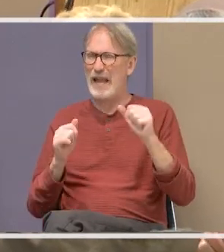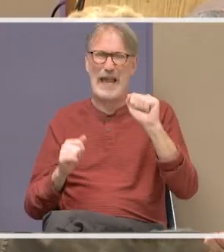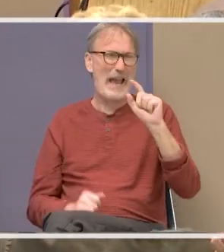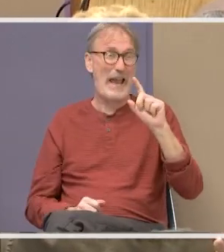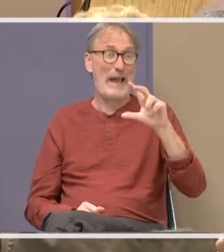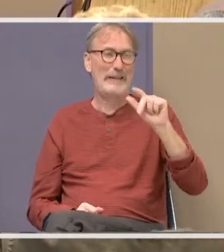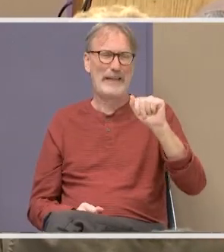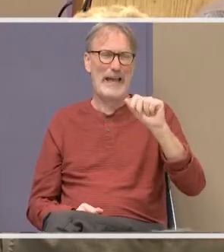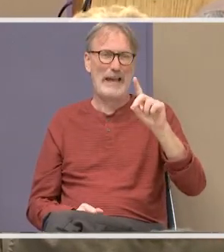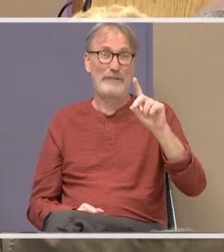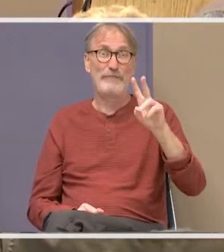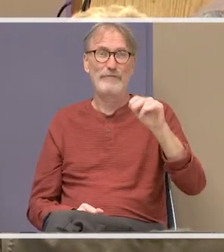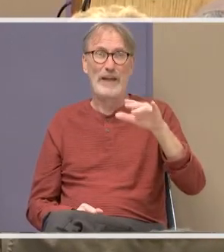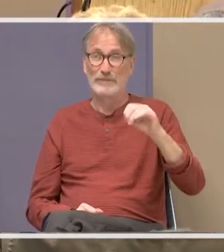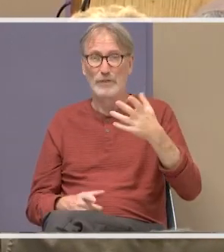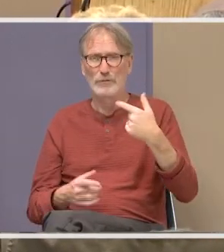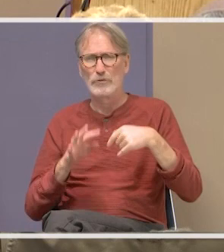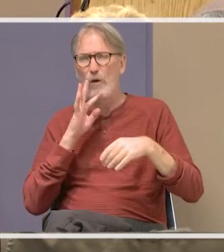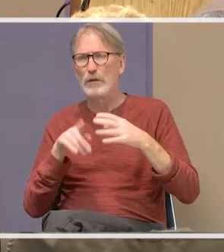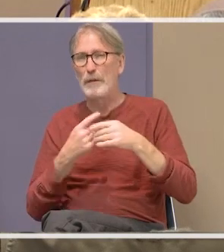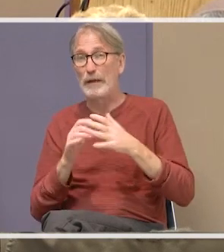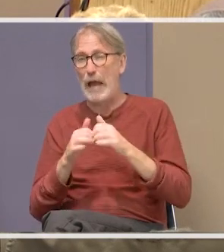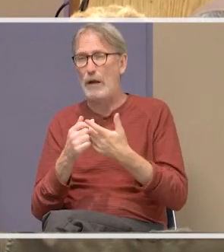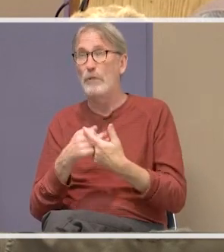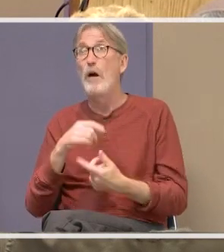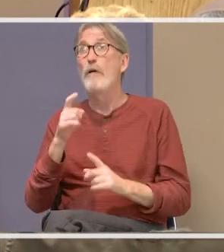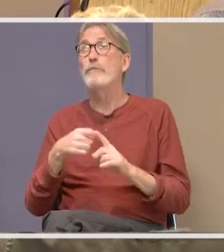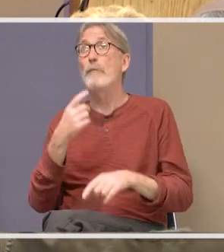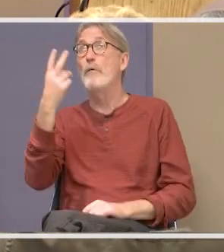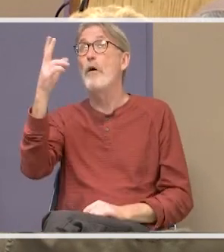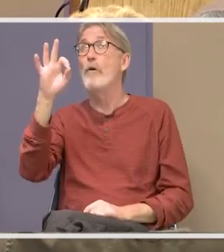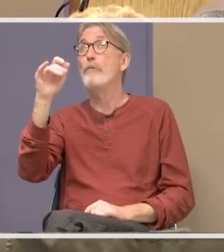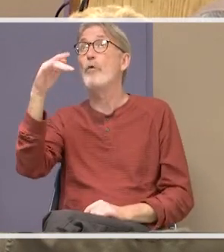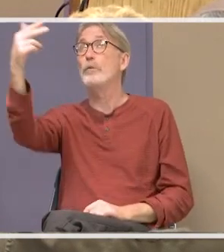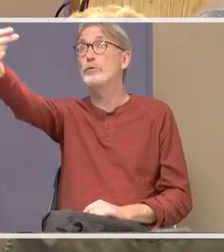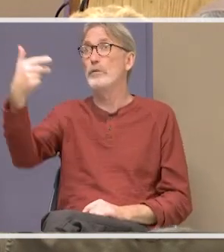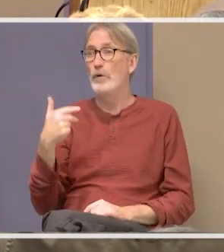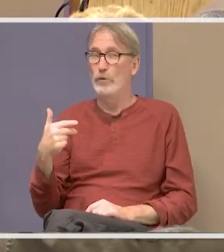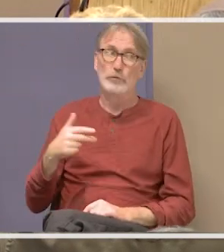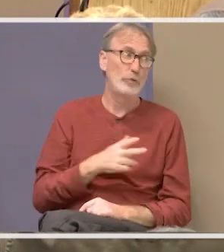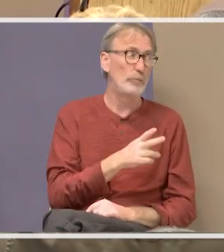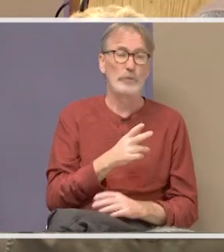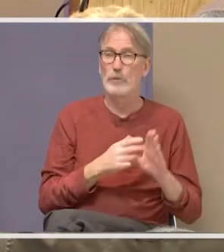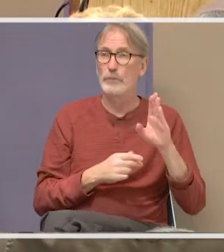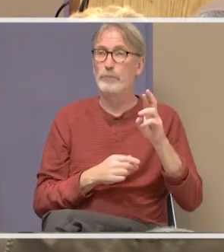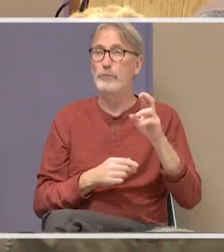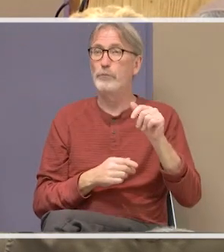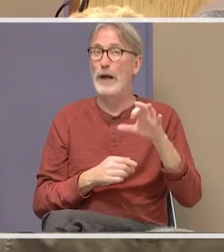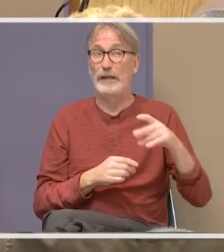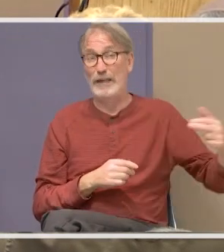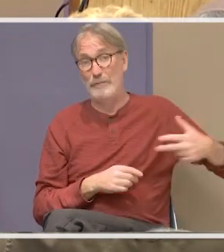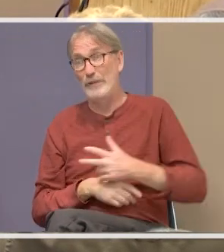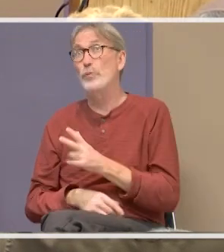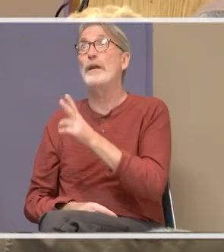discussion about where the buses are turning from Forbes onto Braddock and in the other direction as